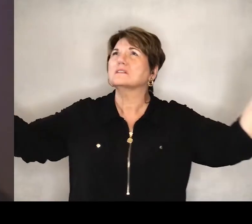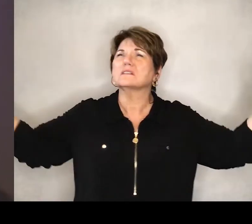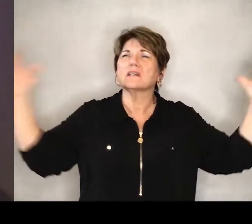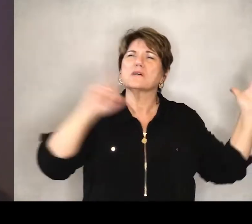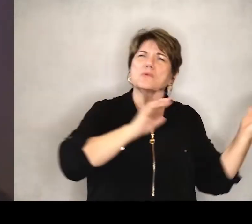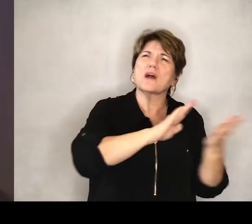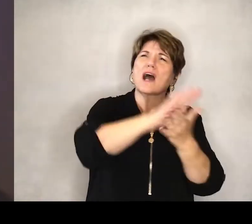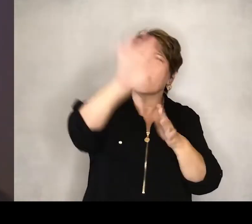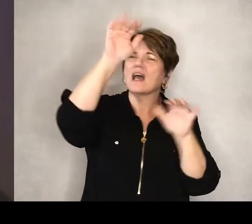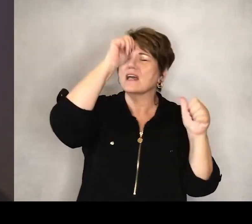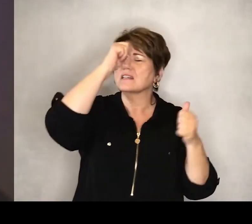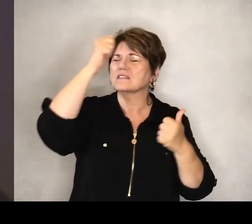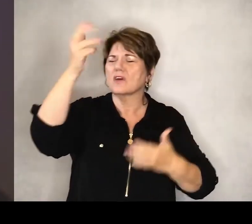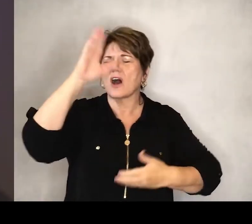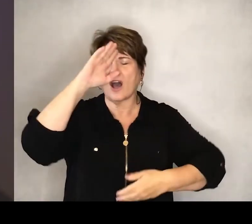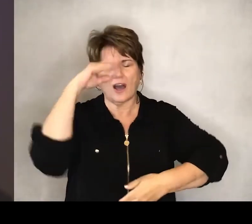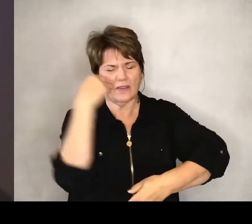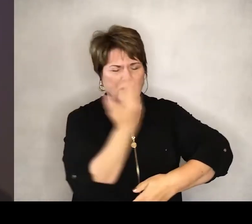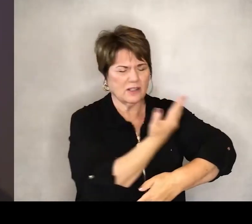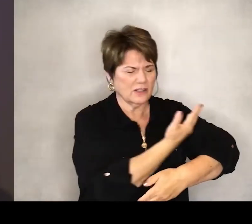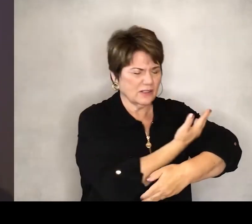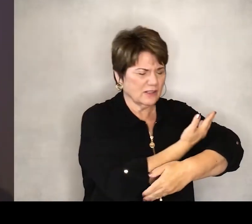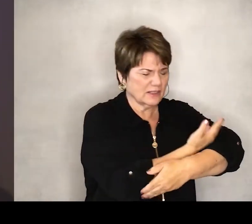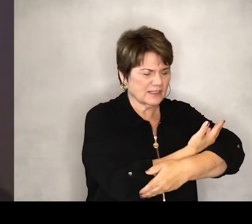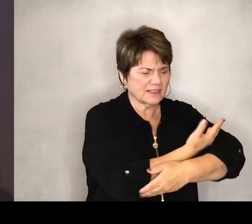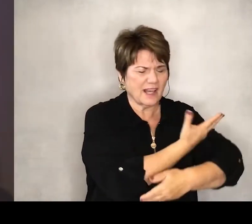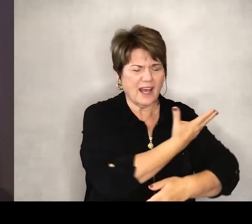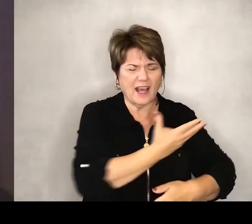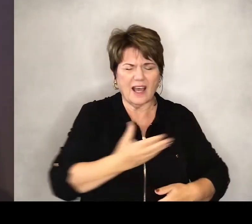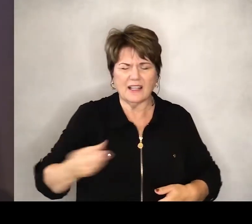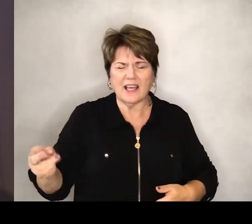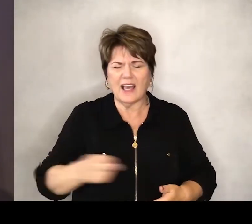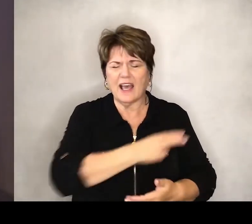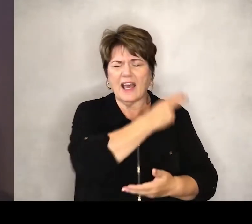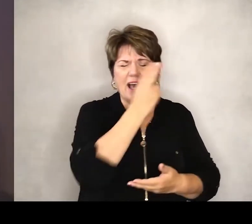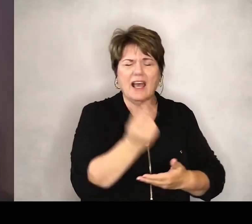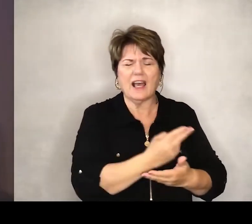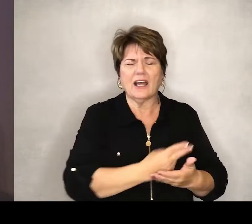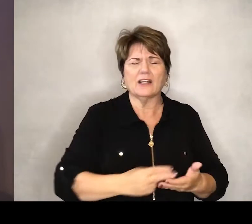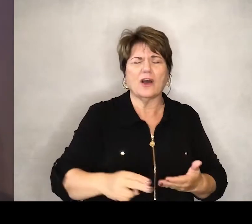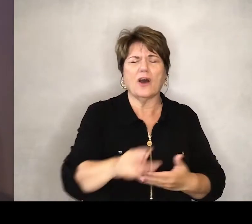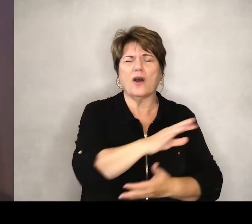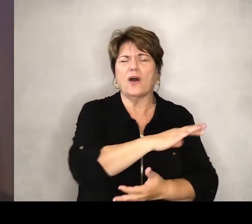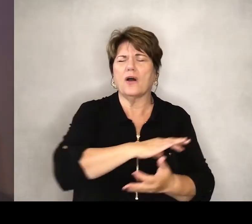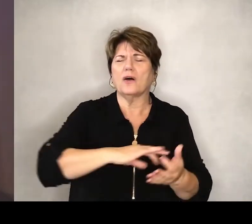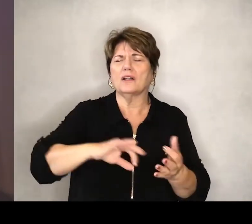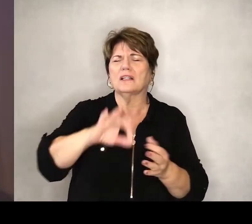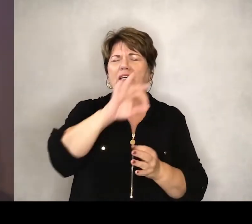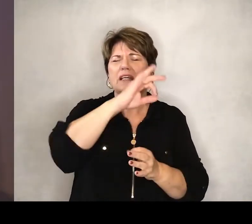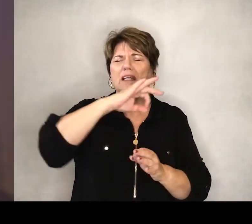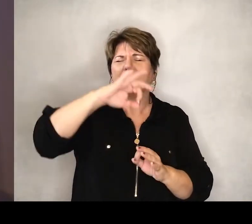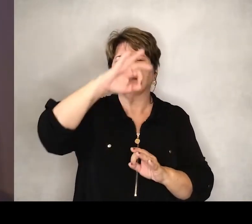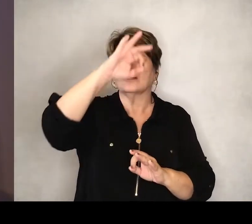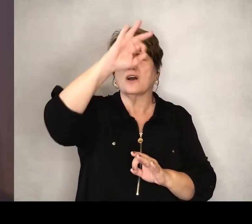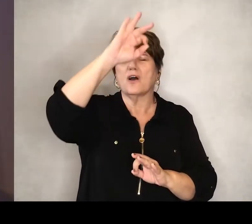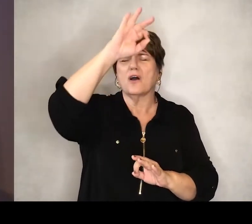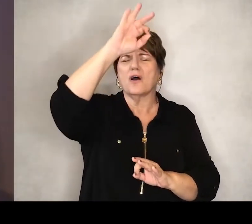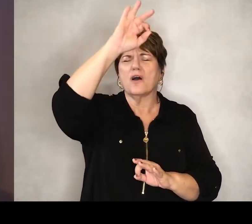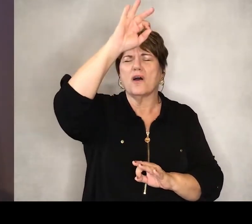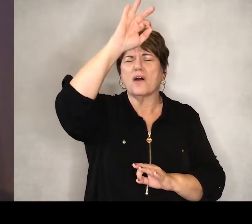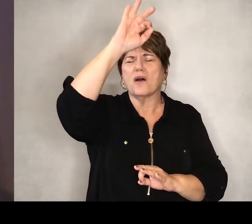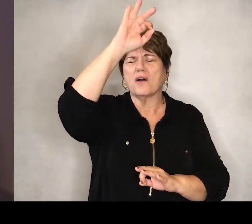host. Praise Father, Son, and Holy.